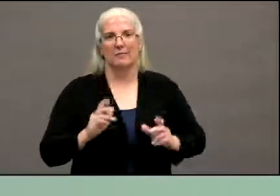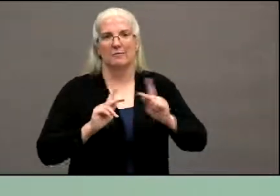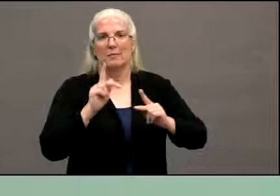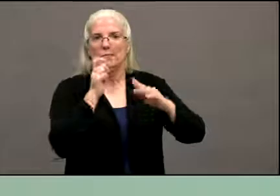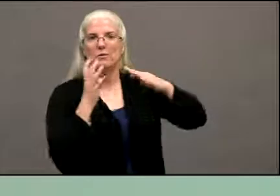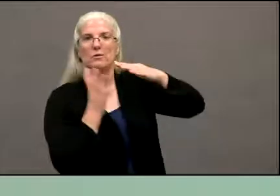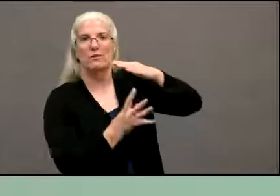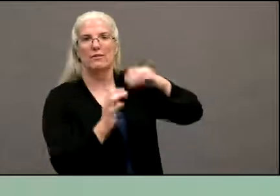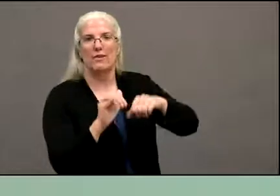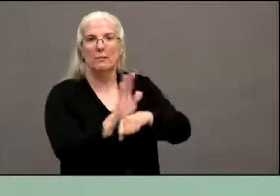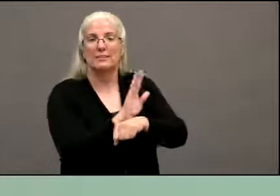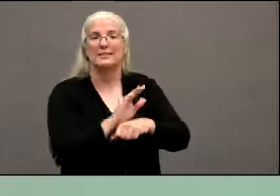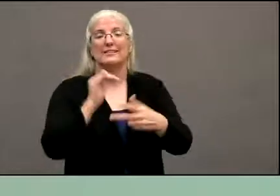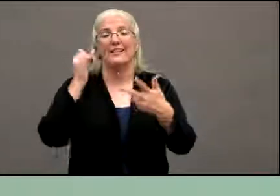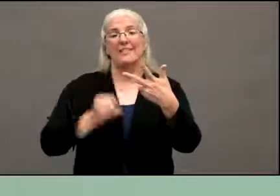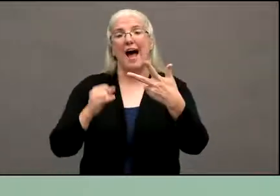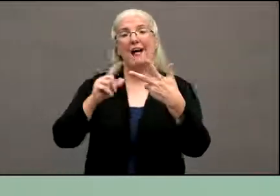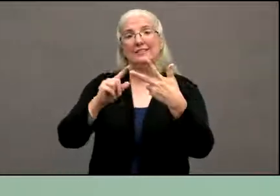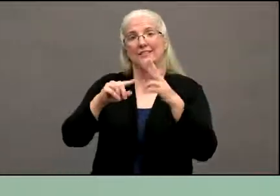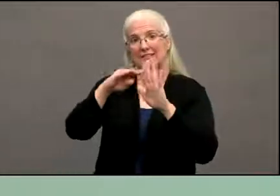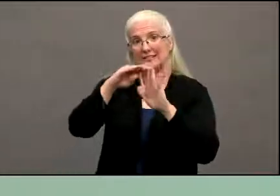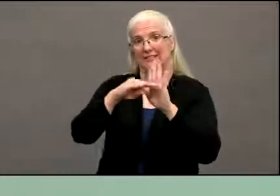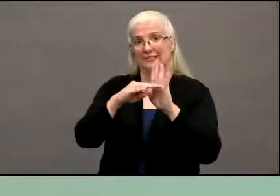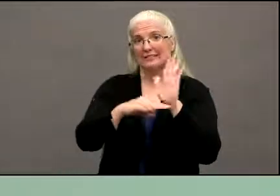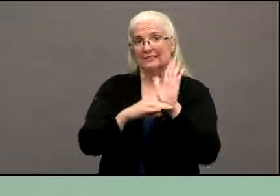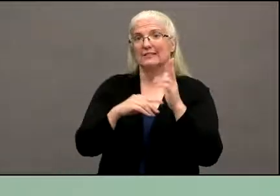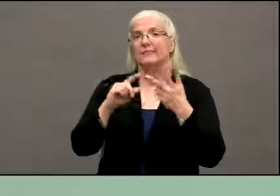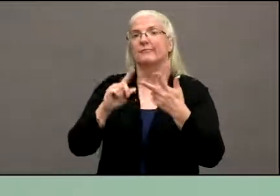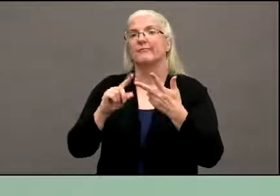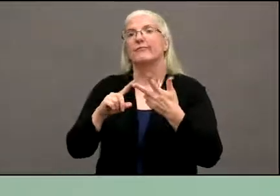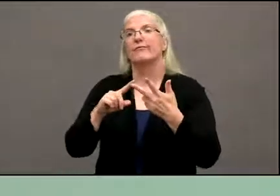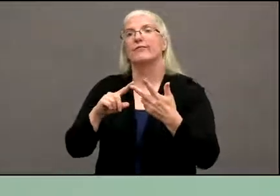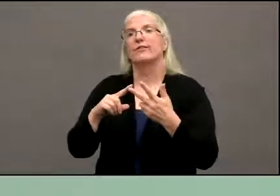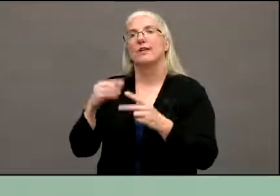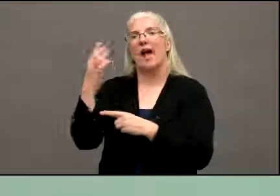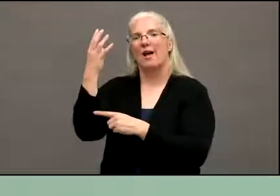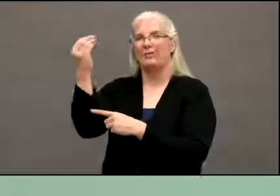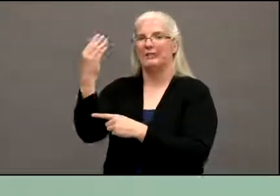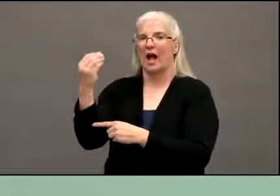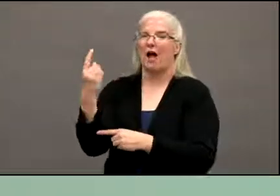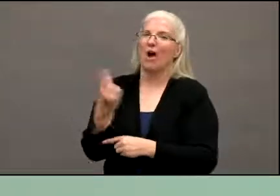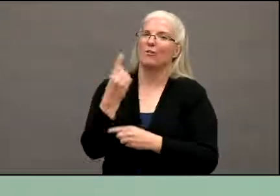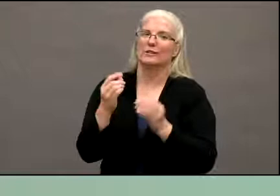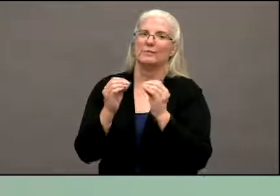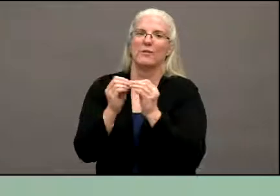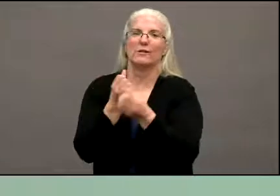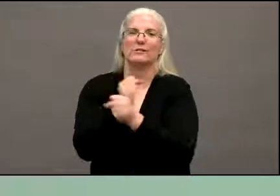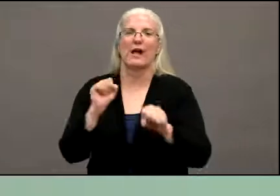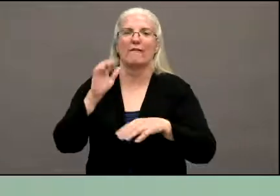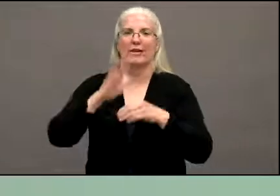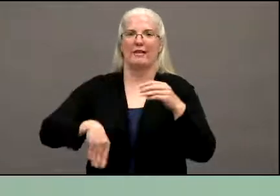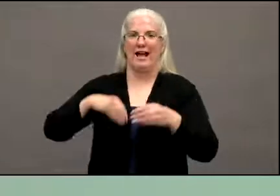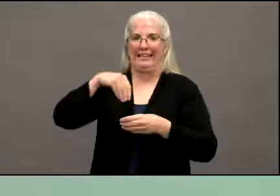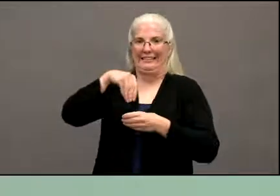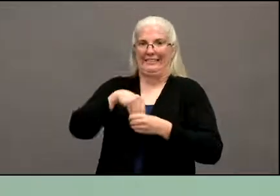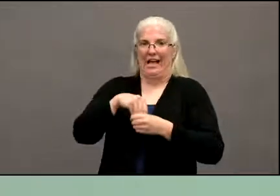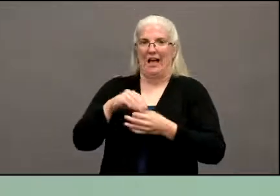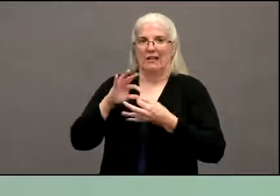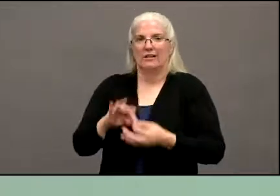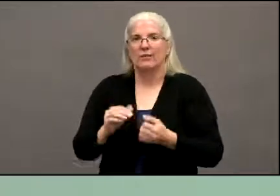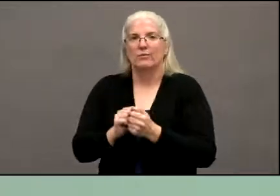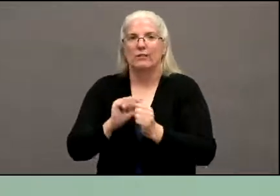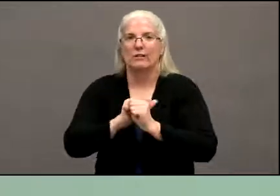core principle is that outdoor will always be safer than indoors with respect to COVID. I know that the air quality has